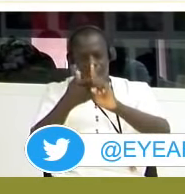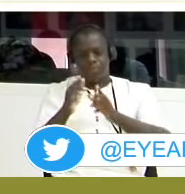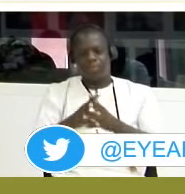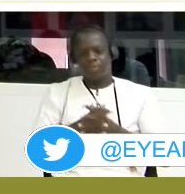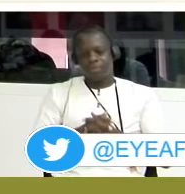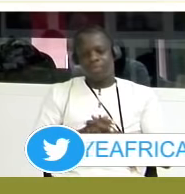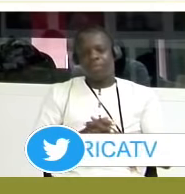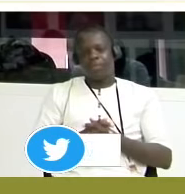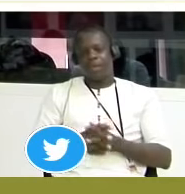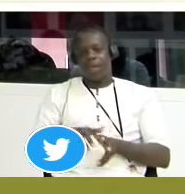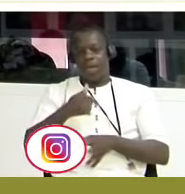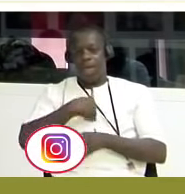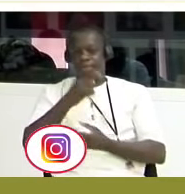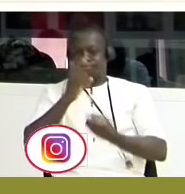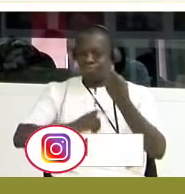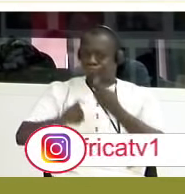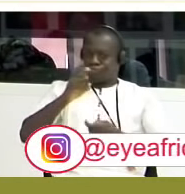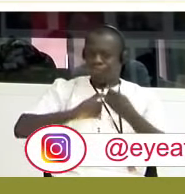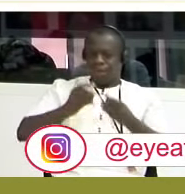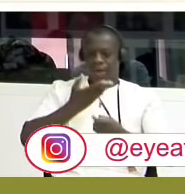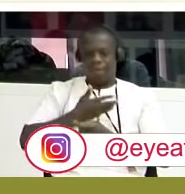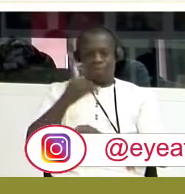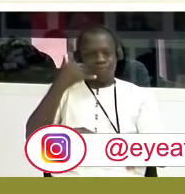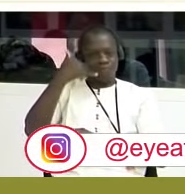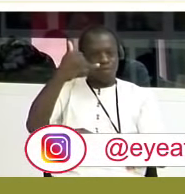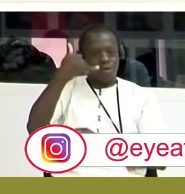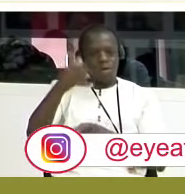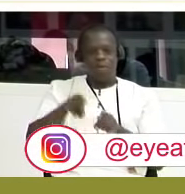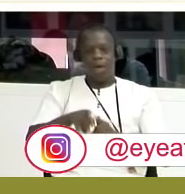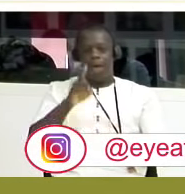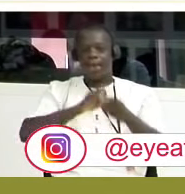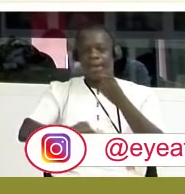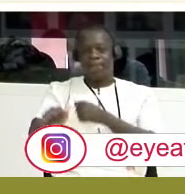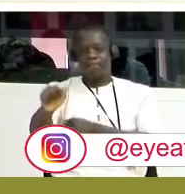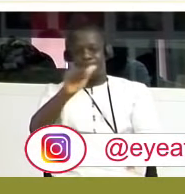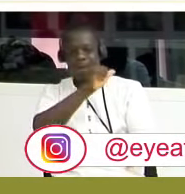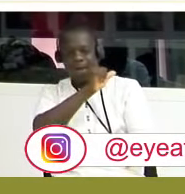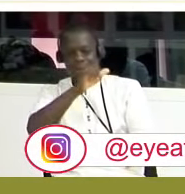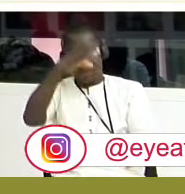I got called to say that I have to come back again to headquarters.